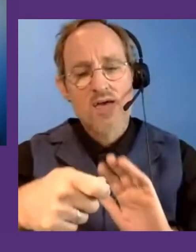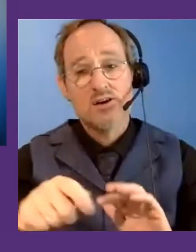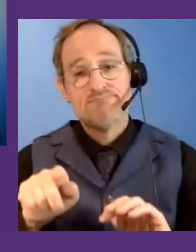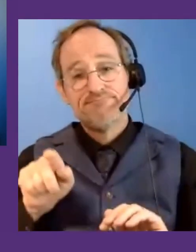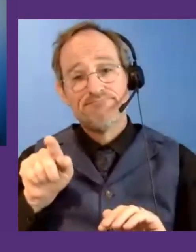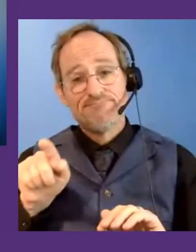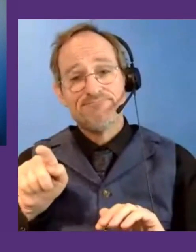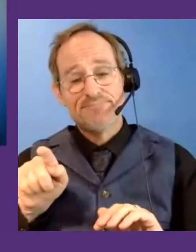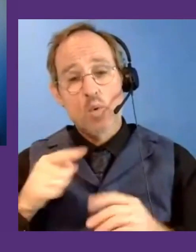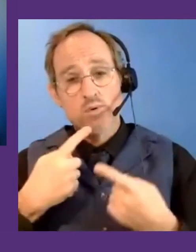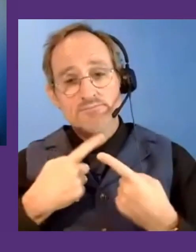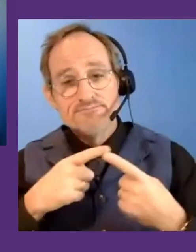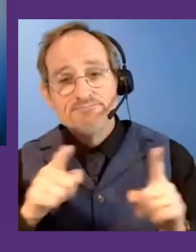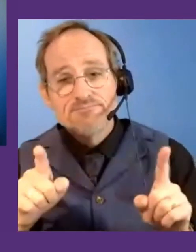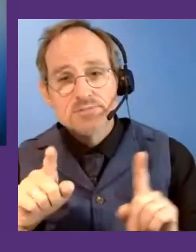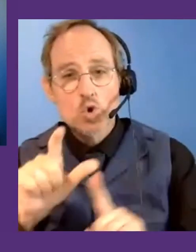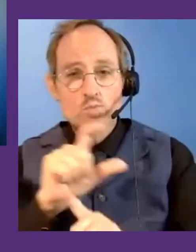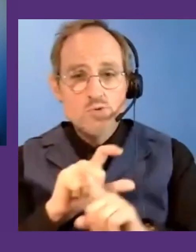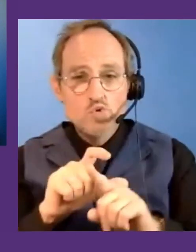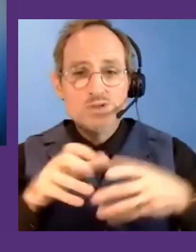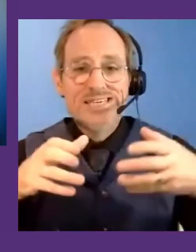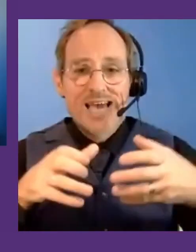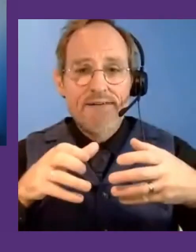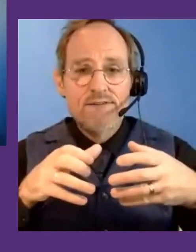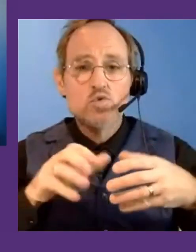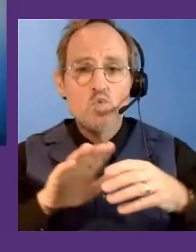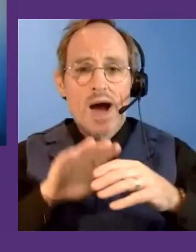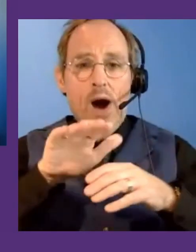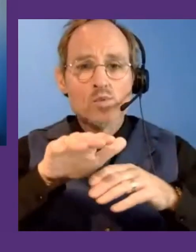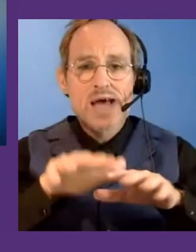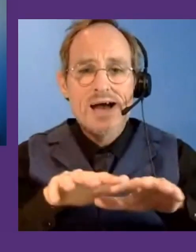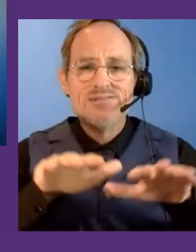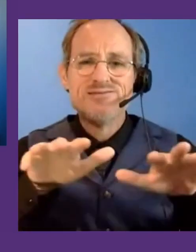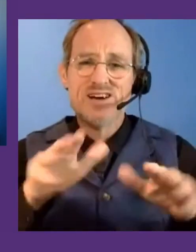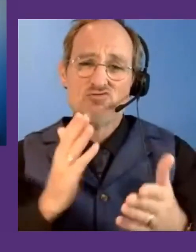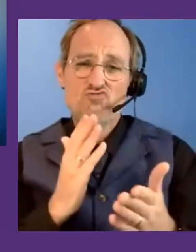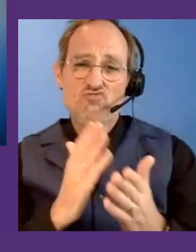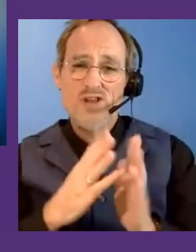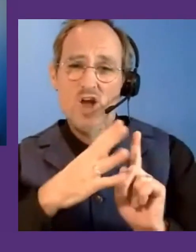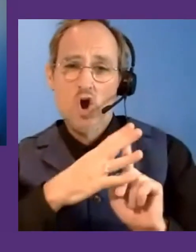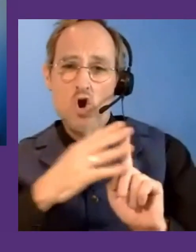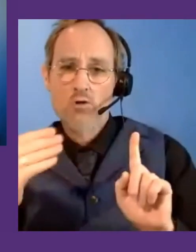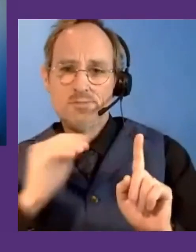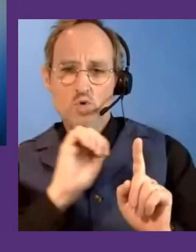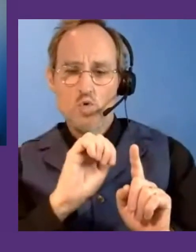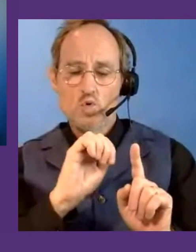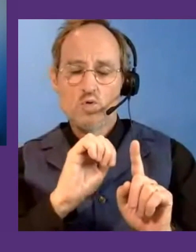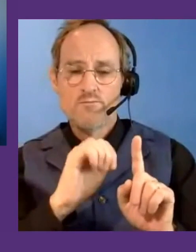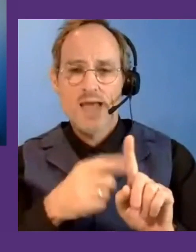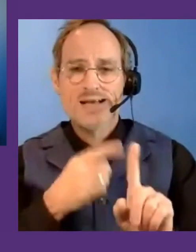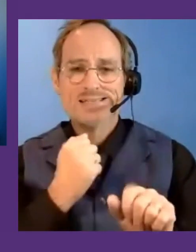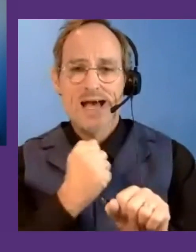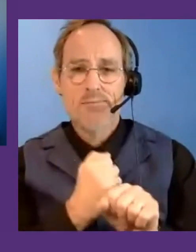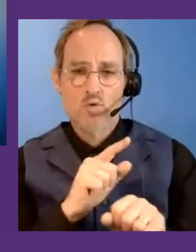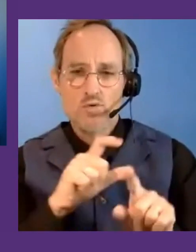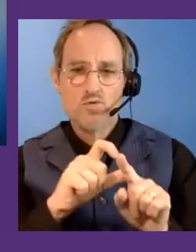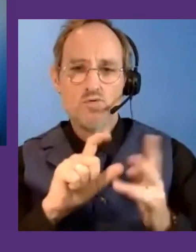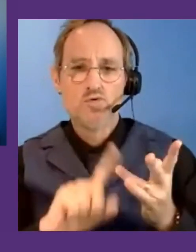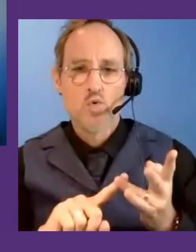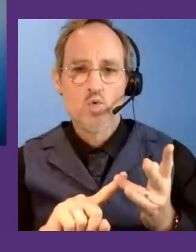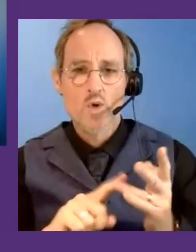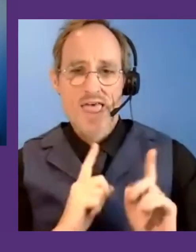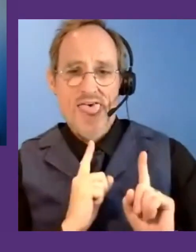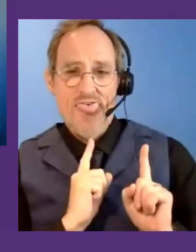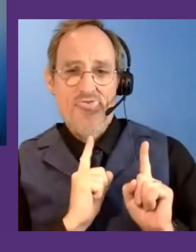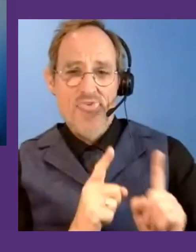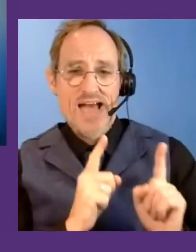and anybody outside it, I think we need to take an example of what you do and how you collaborate, because that scarcity model at the expense of